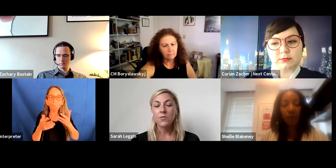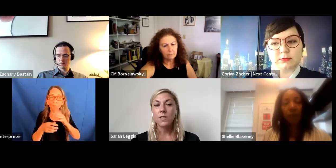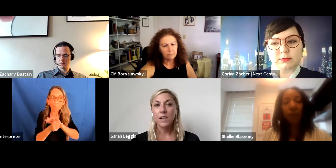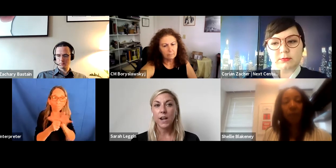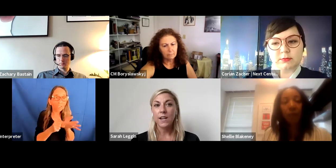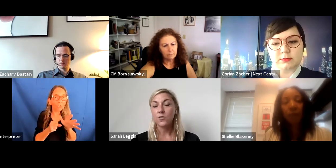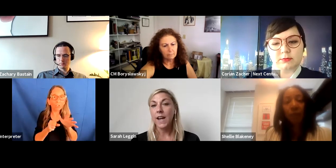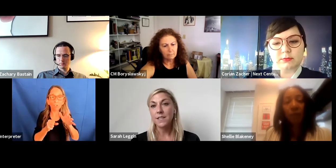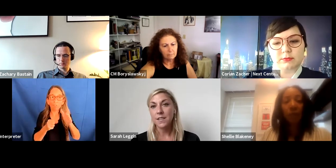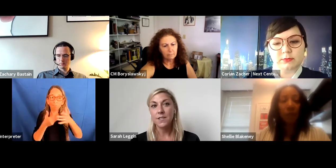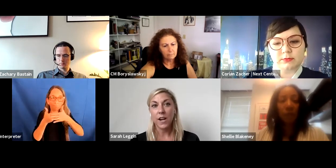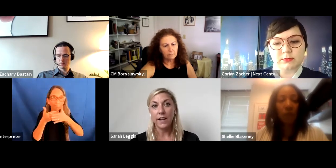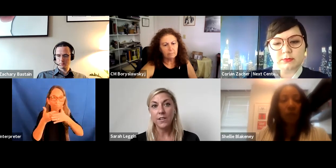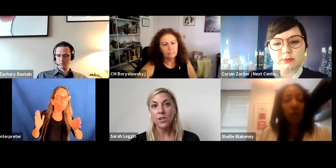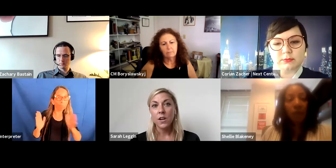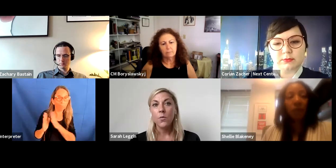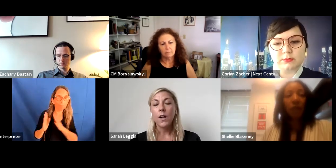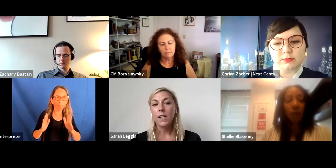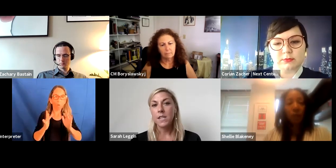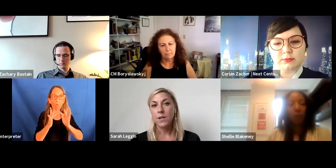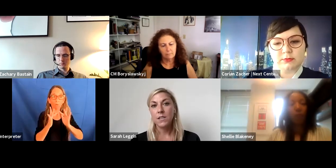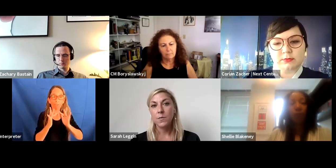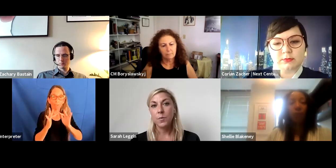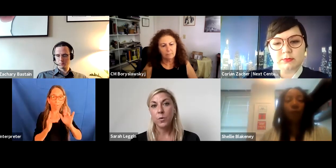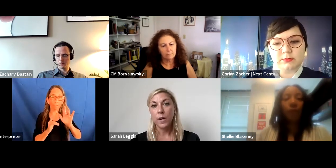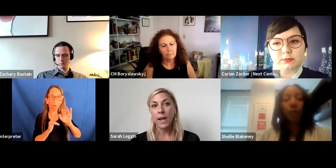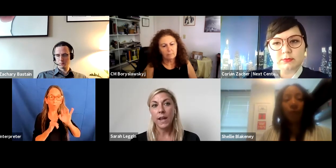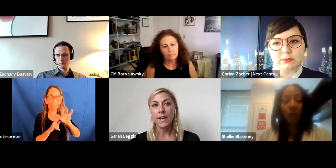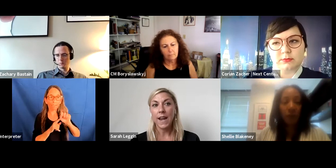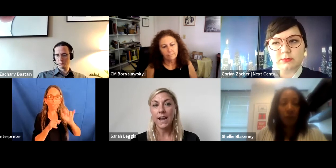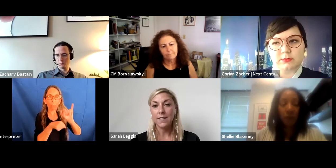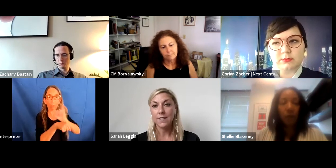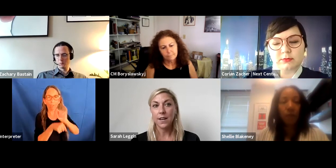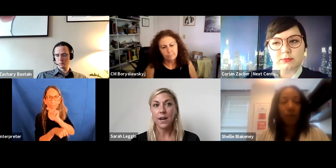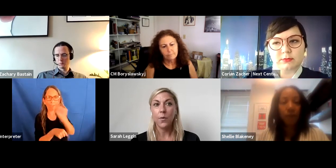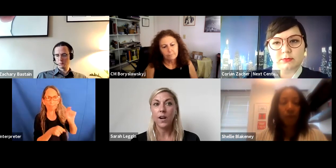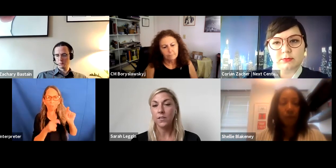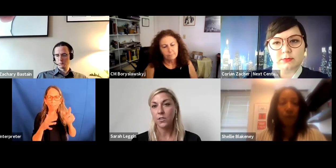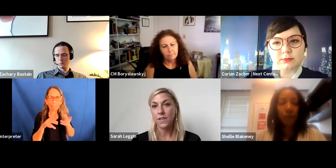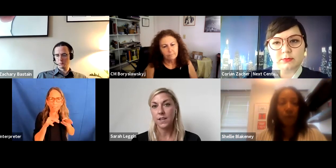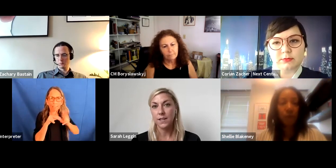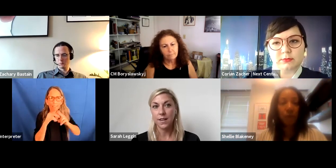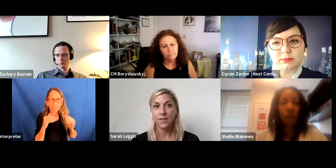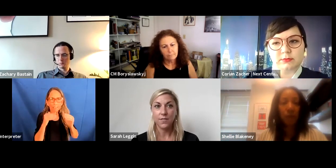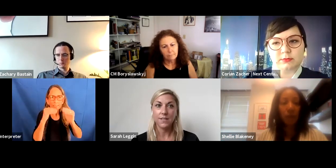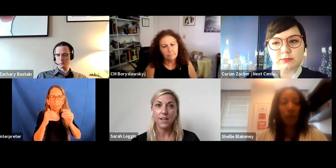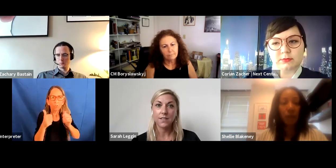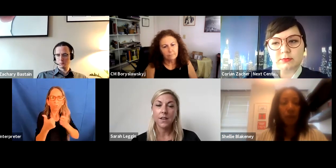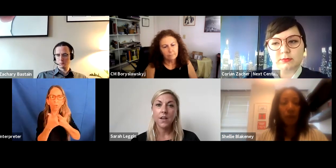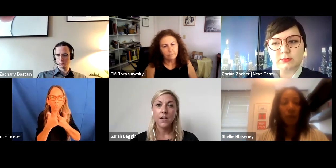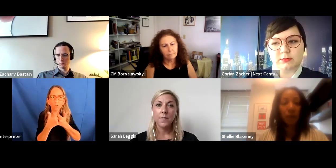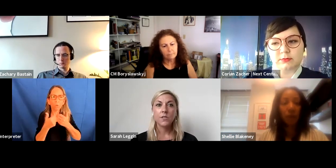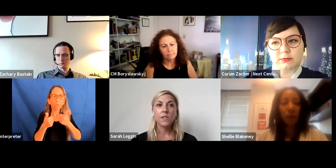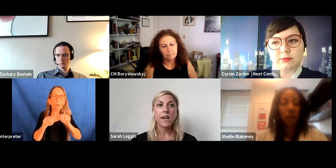industry has really tried to rise to this challenge while continuing to deploy and enhance wireless services and